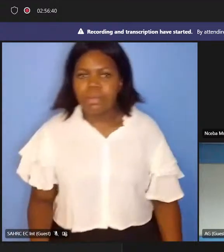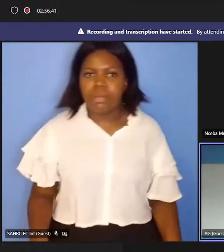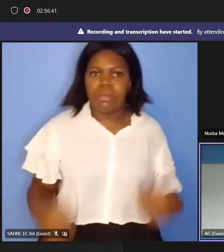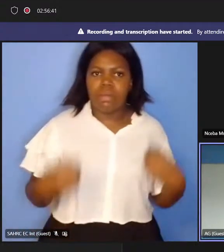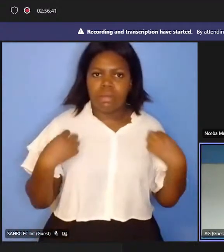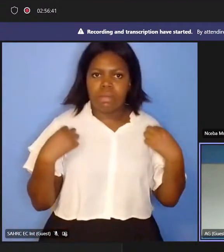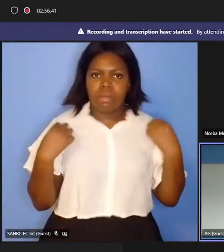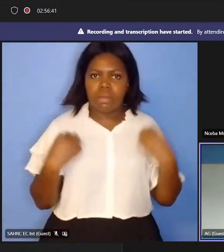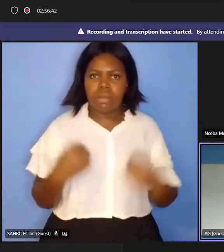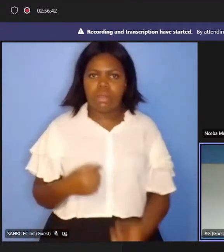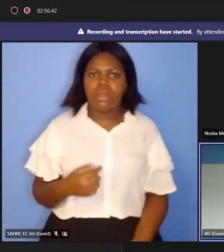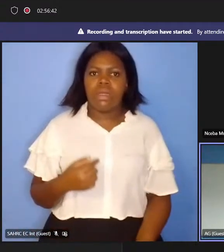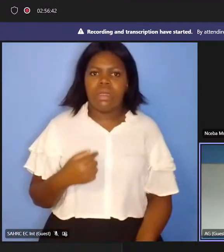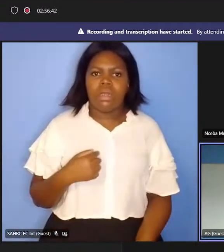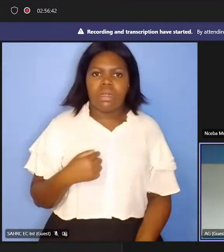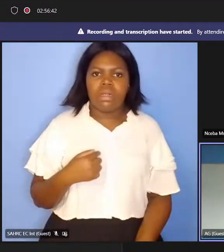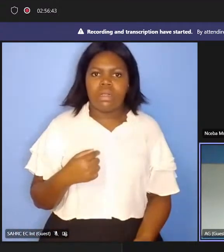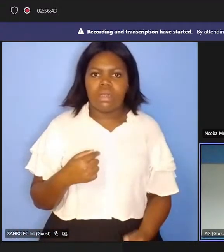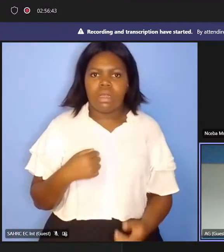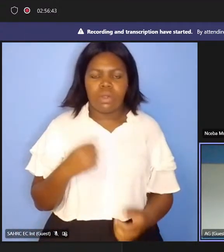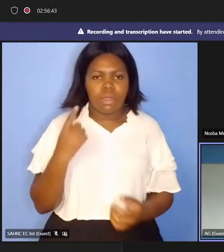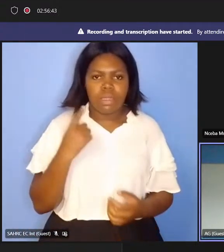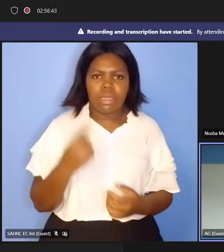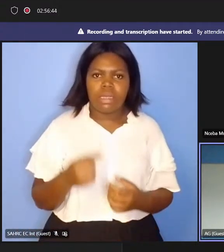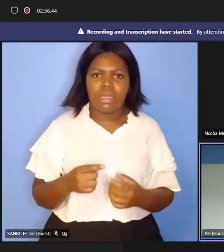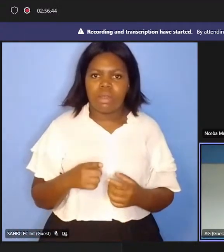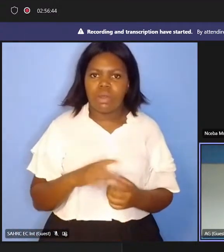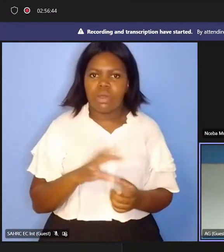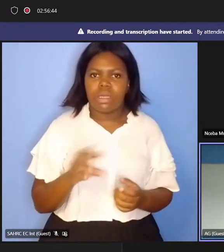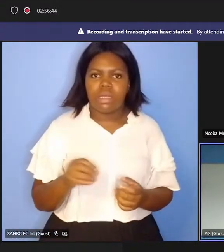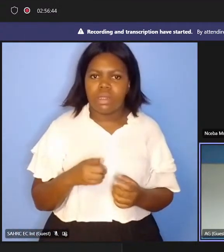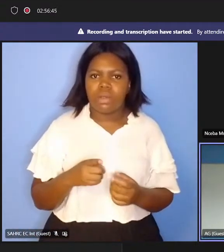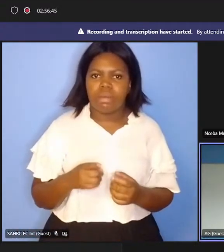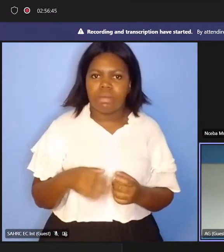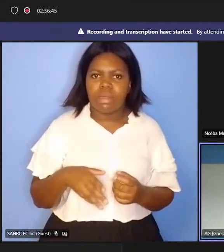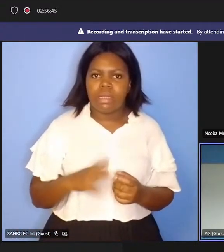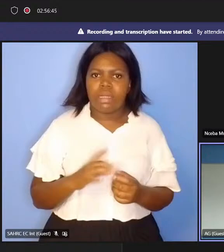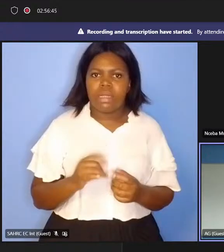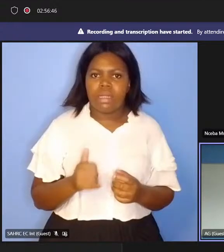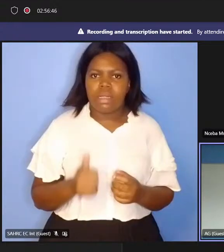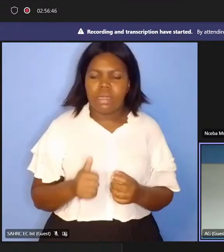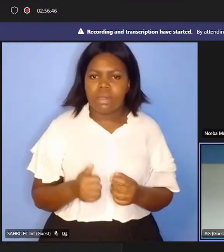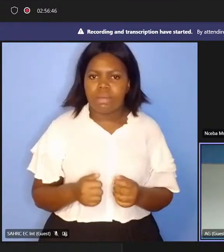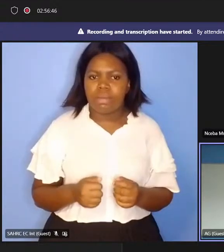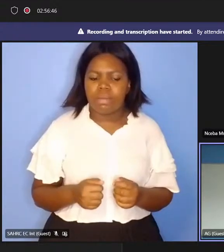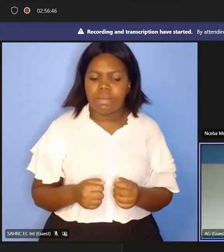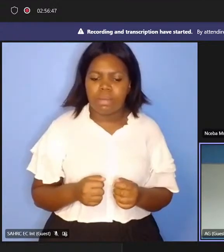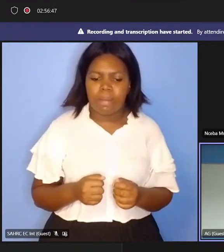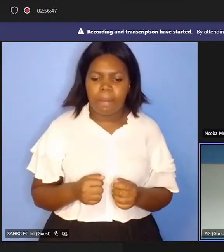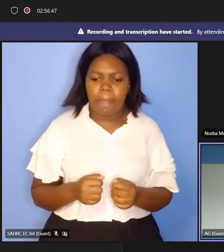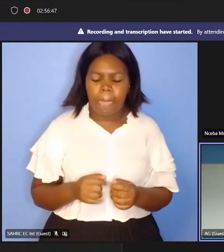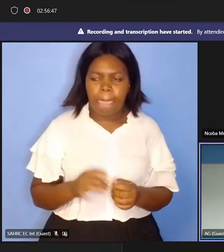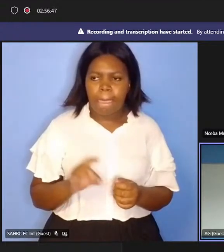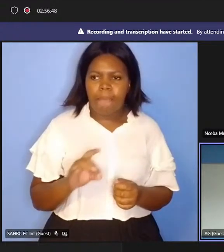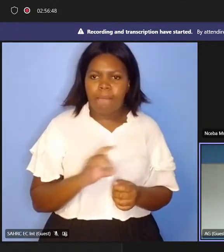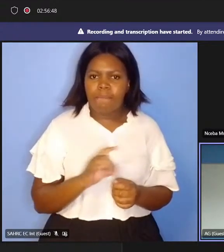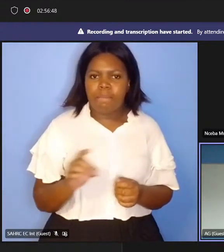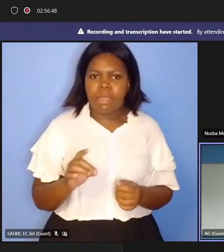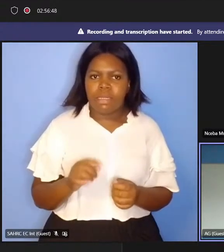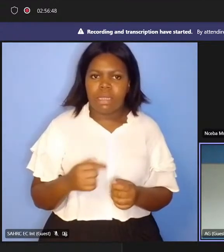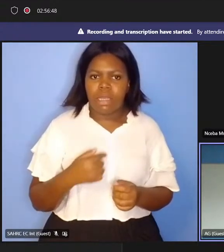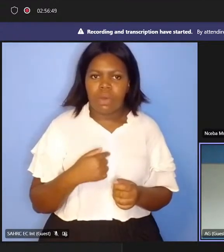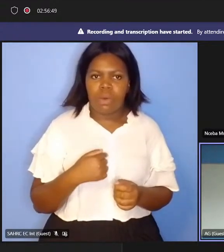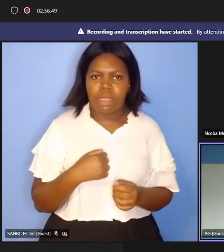I don't really have very specific questions. I think you've been quite clear, but I just wanted to point